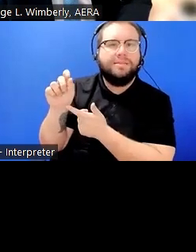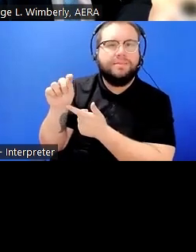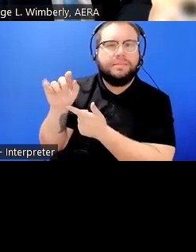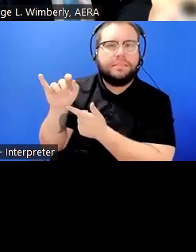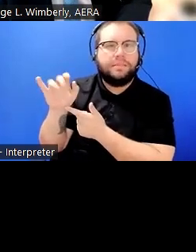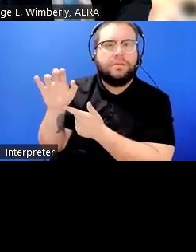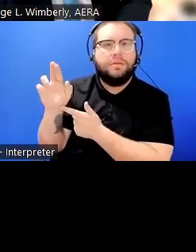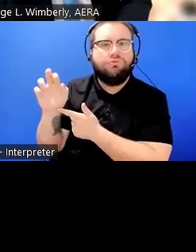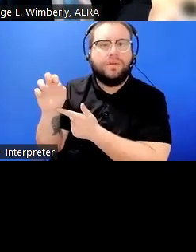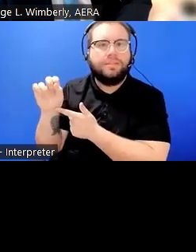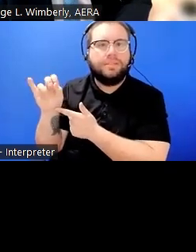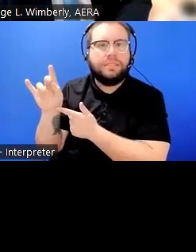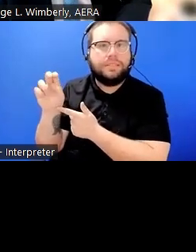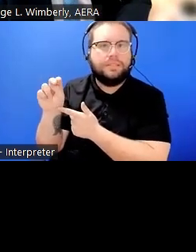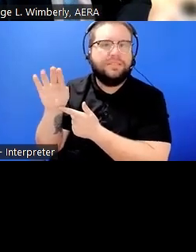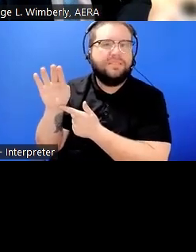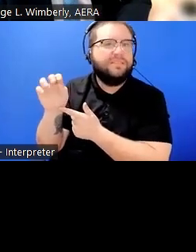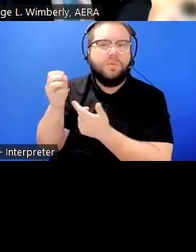school determines that.